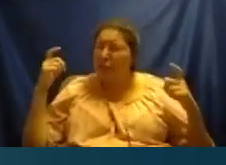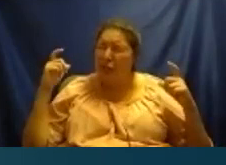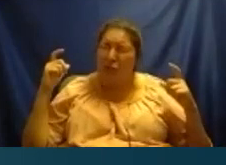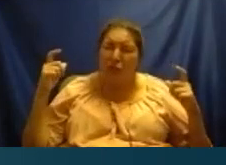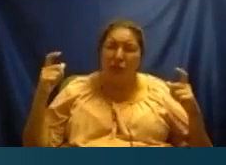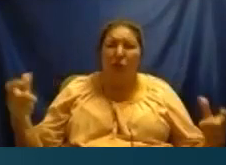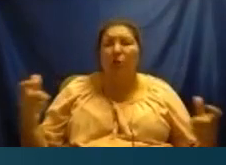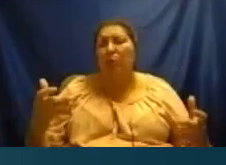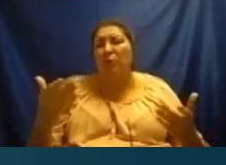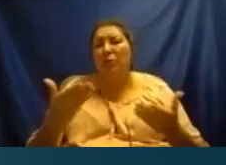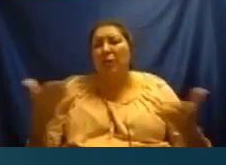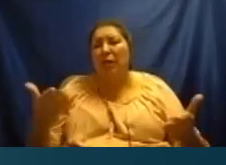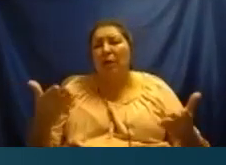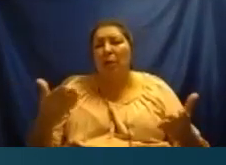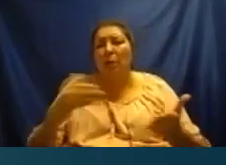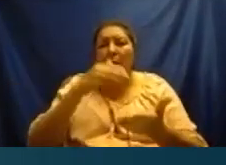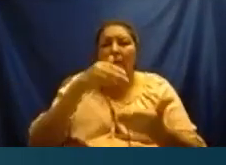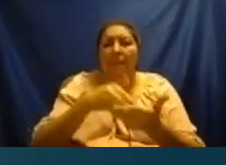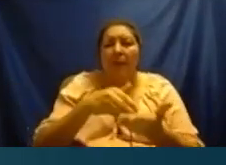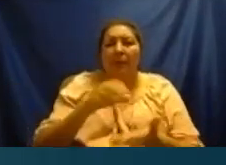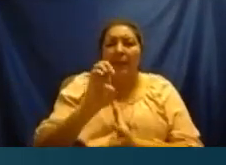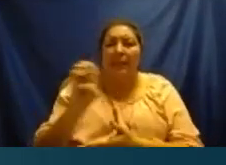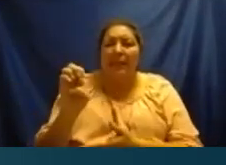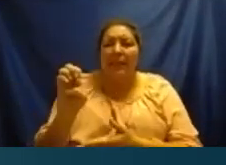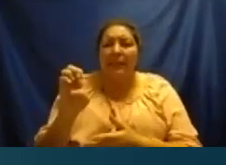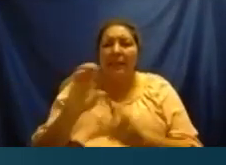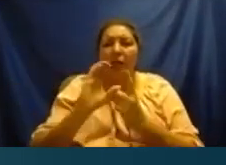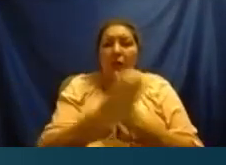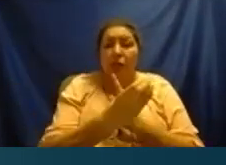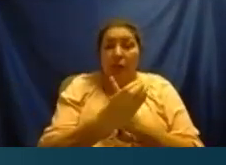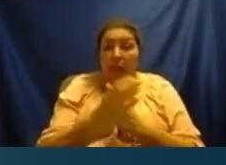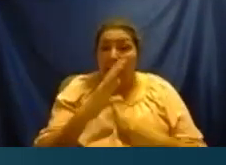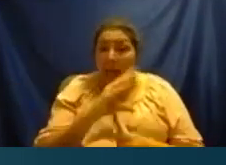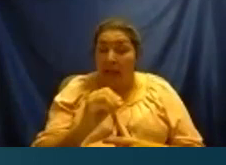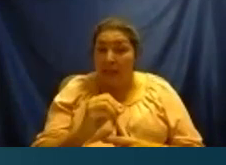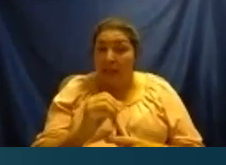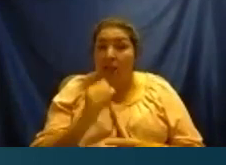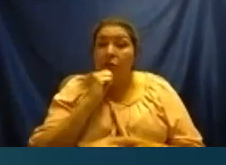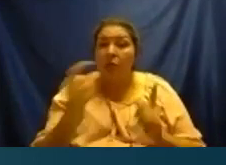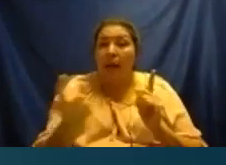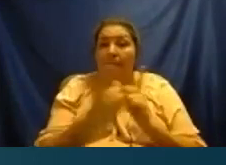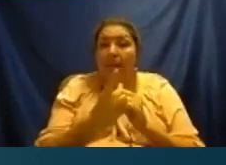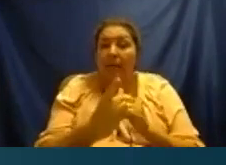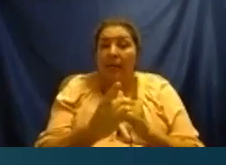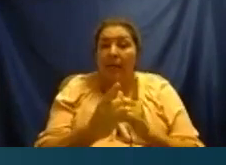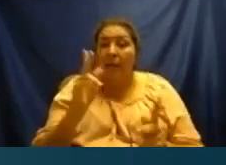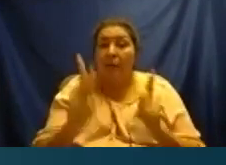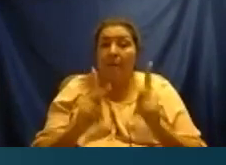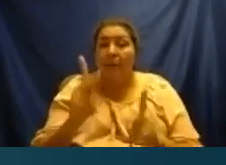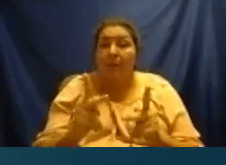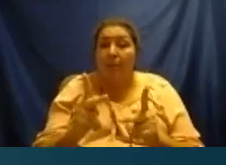culture, and not to meet these people who were in need, who were fleeing an oppressive